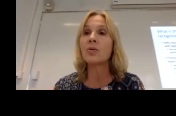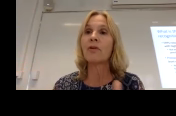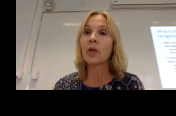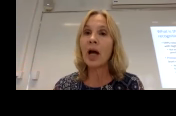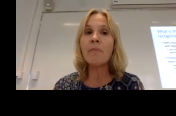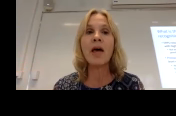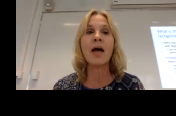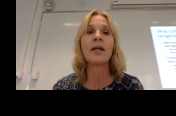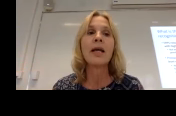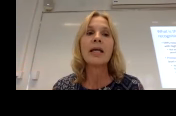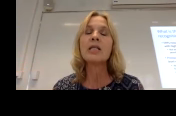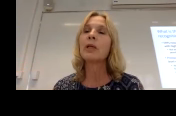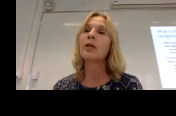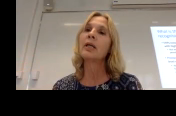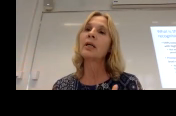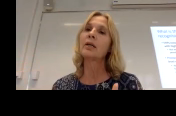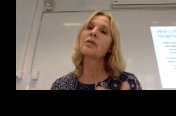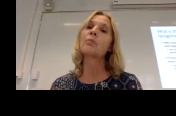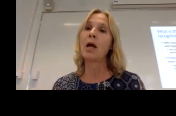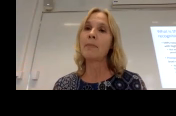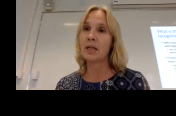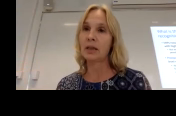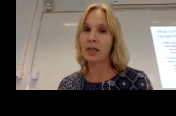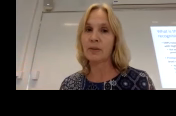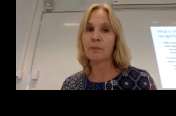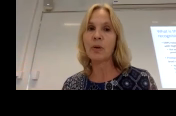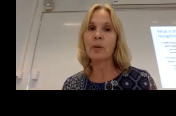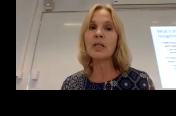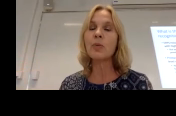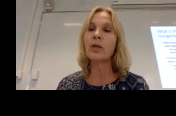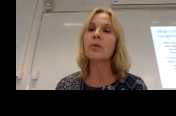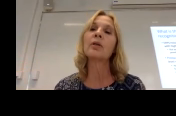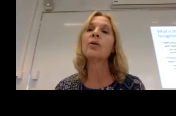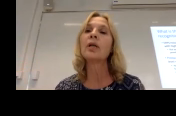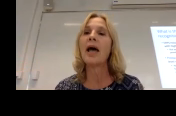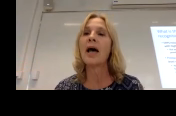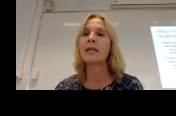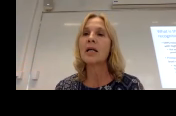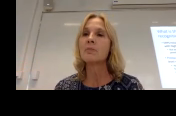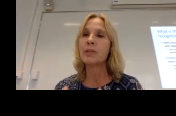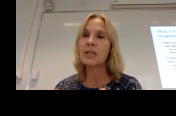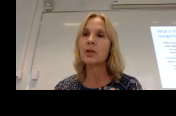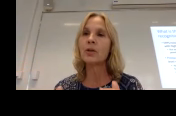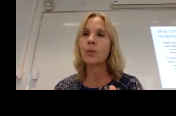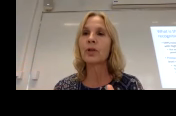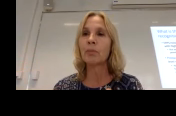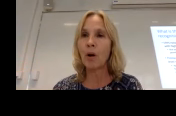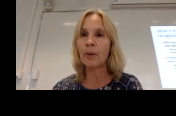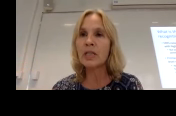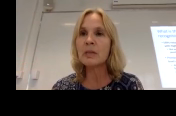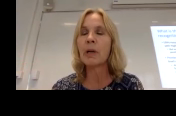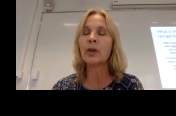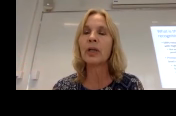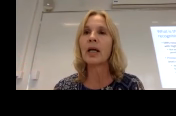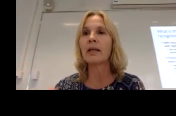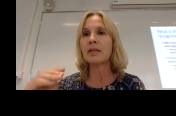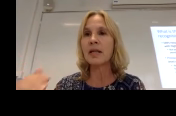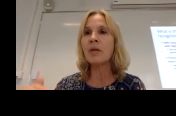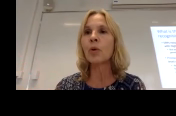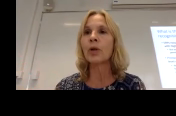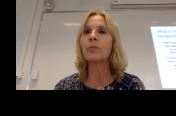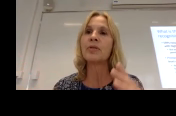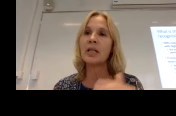way to sort of overcome that, is by using priming techniques. So in this way, you can look at particular word components by looking